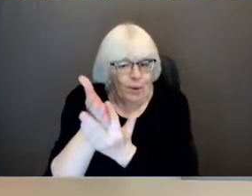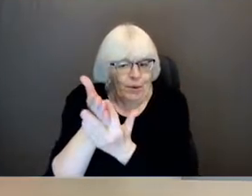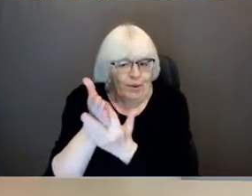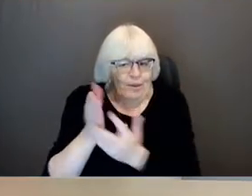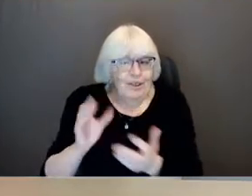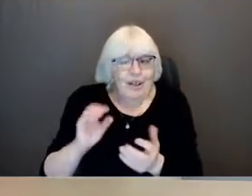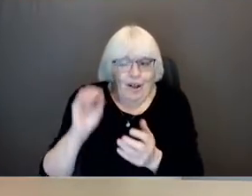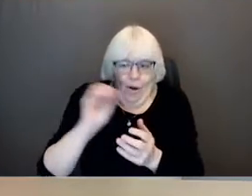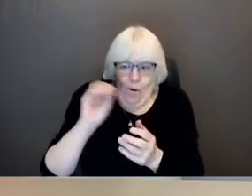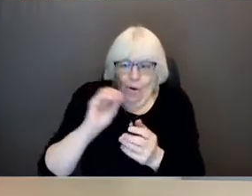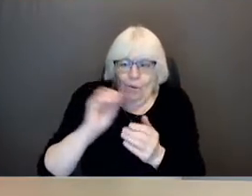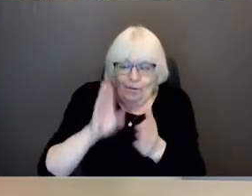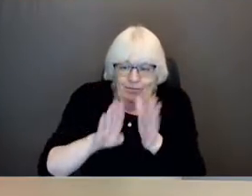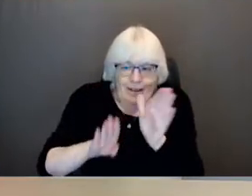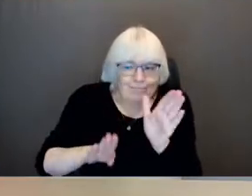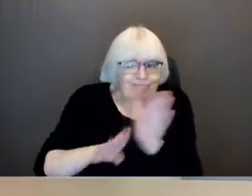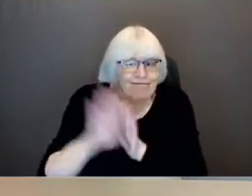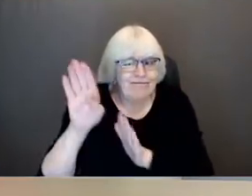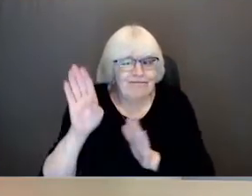Guardian.